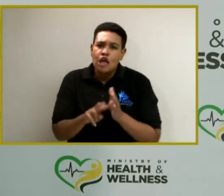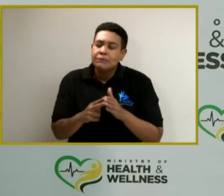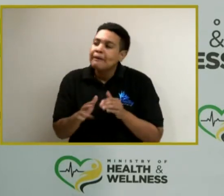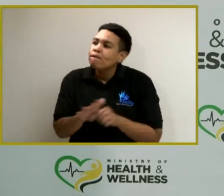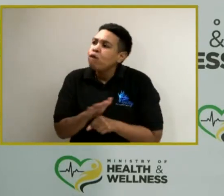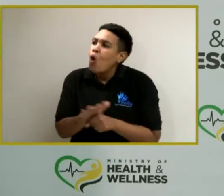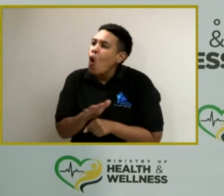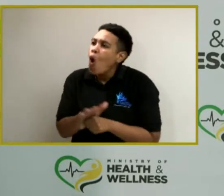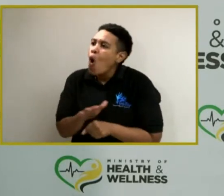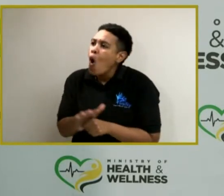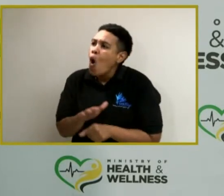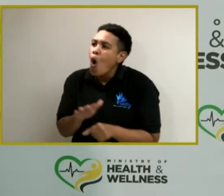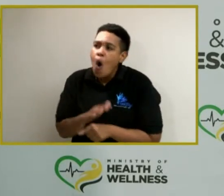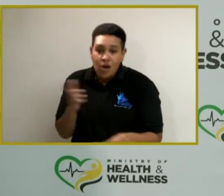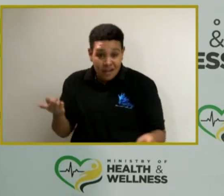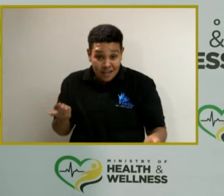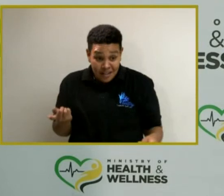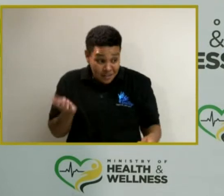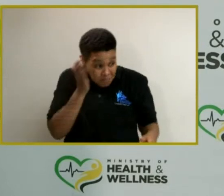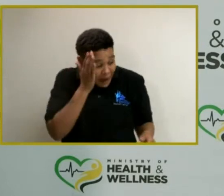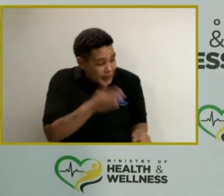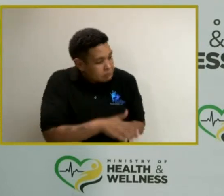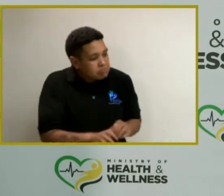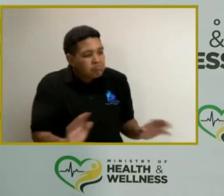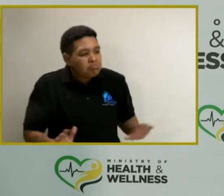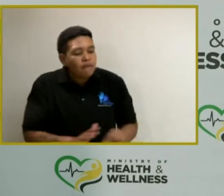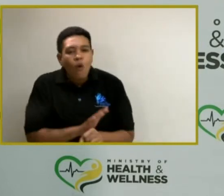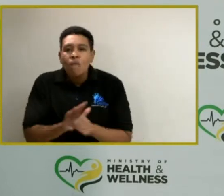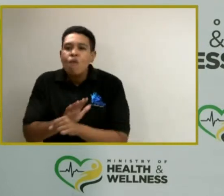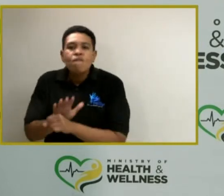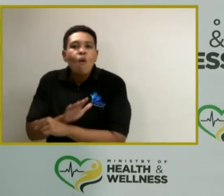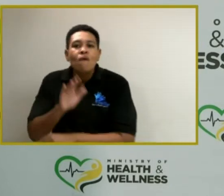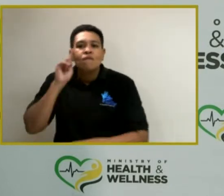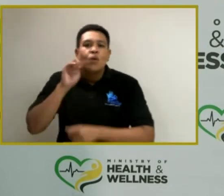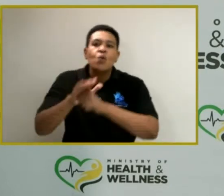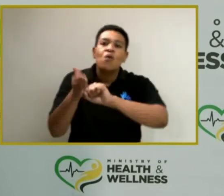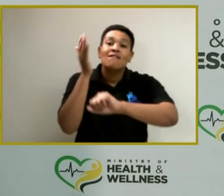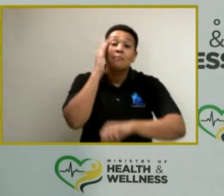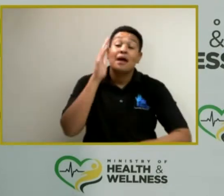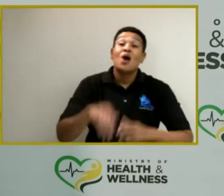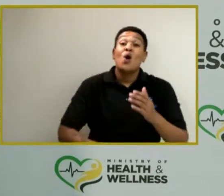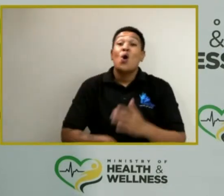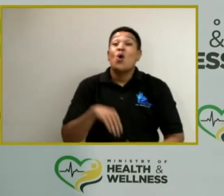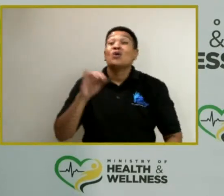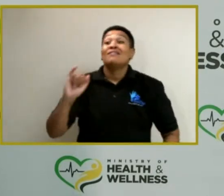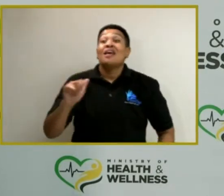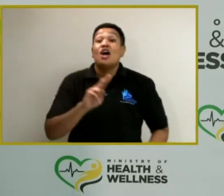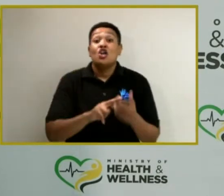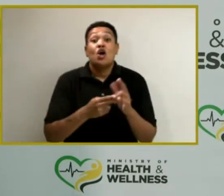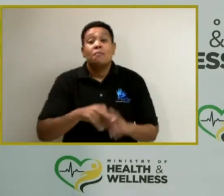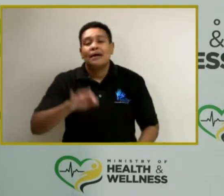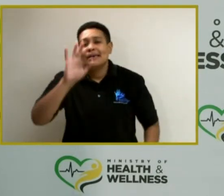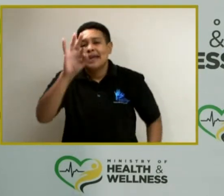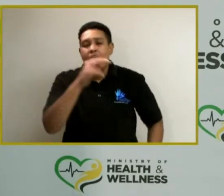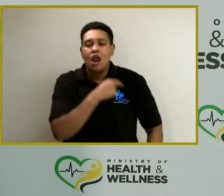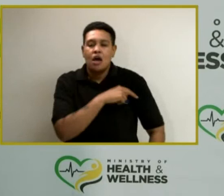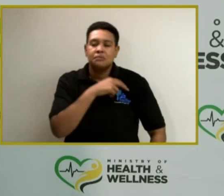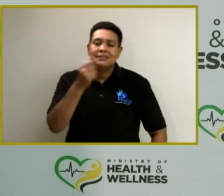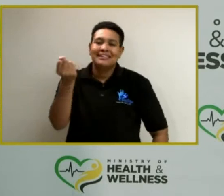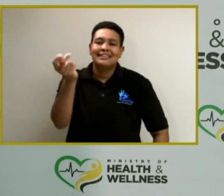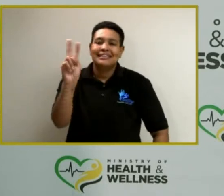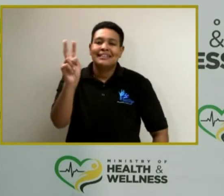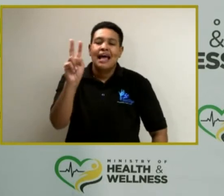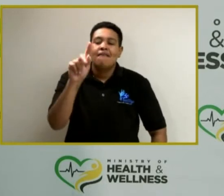its COVID-19 isolation capacity. Of this number, 9 hospitals, Savannah Lamar,